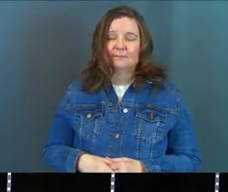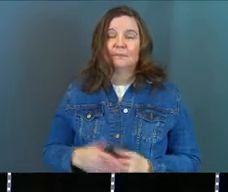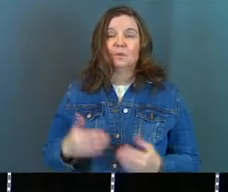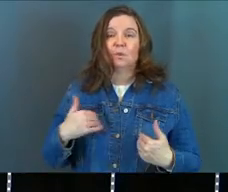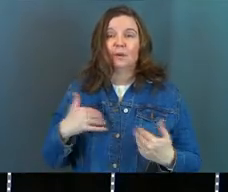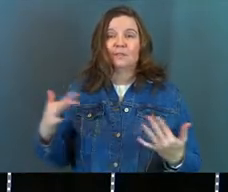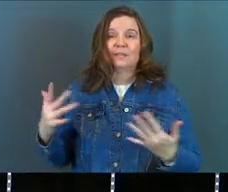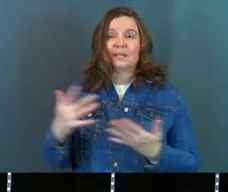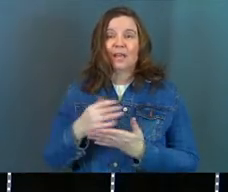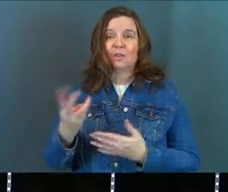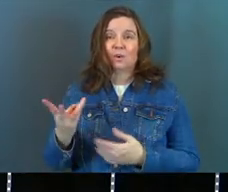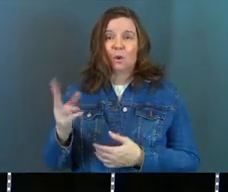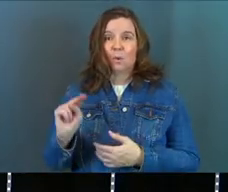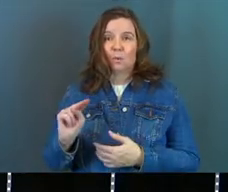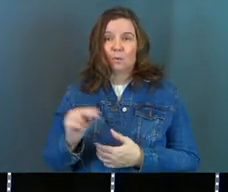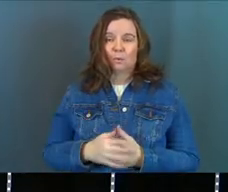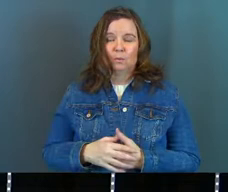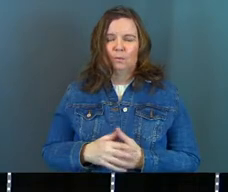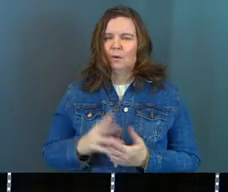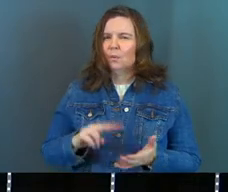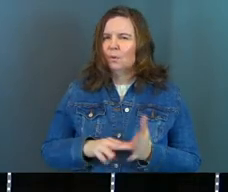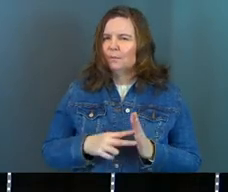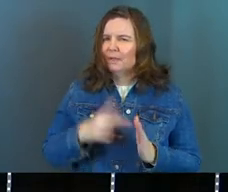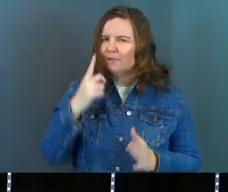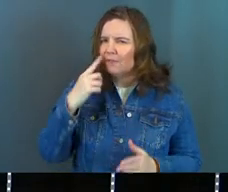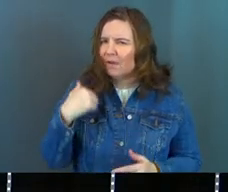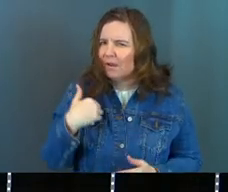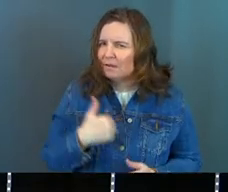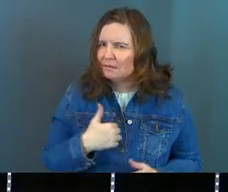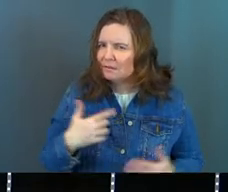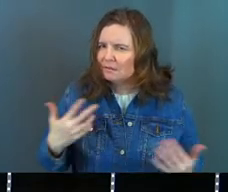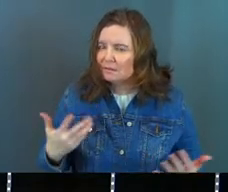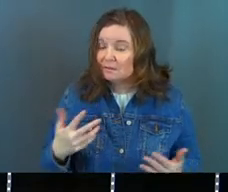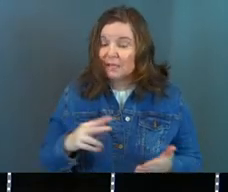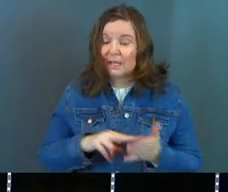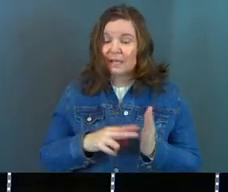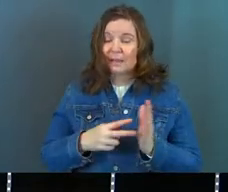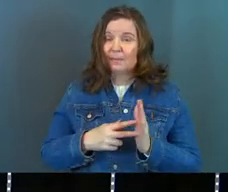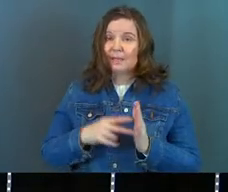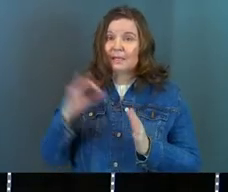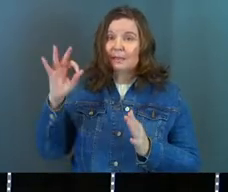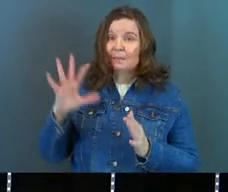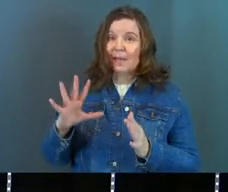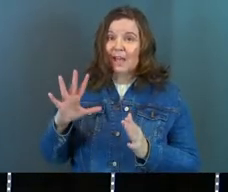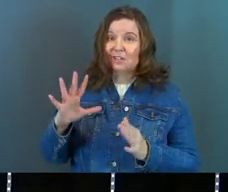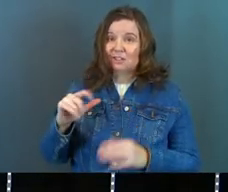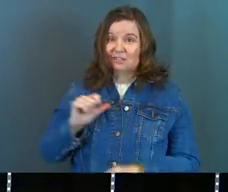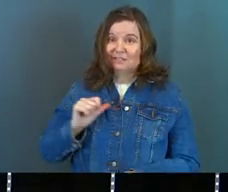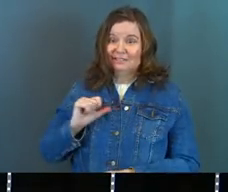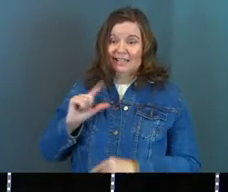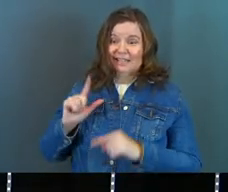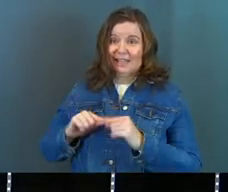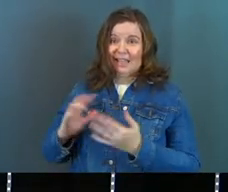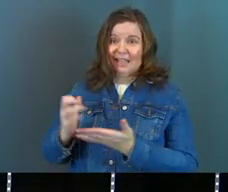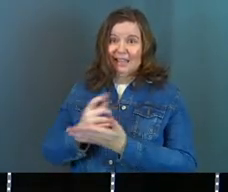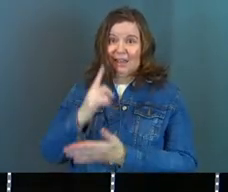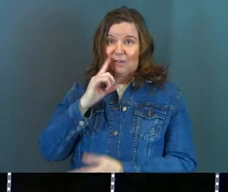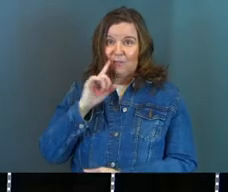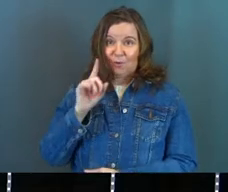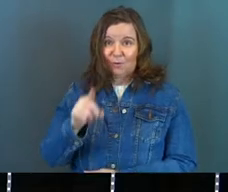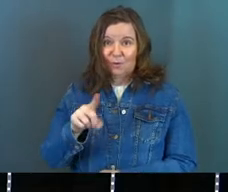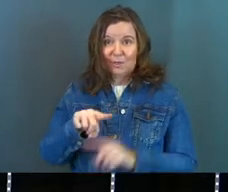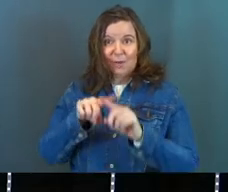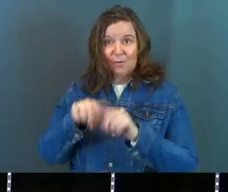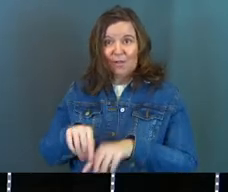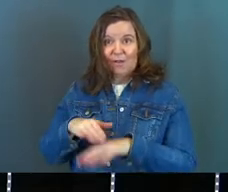So you got to gather your own. What's that mean for us? It means pastors can't gather for you.